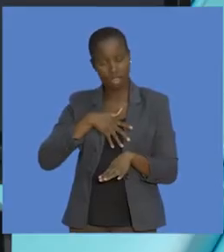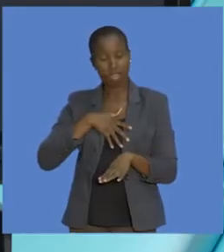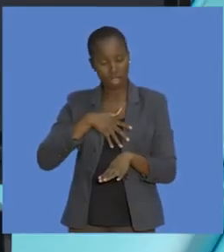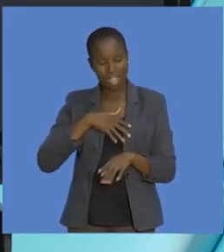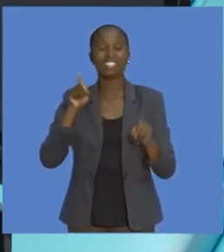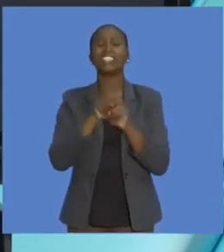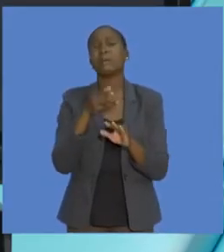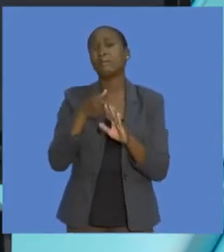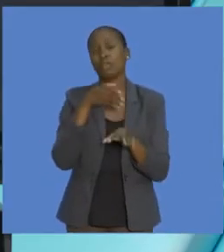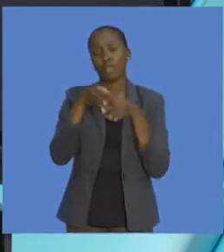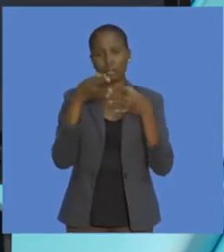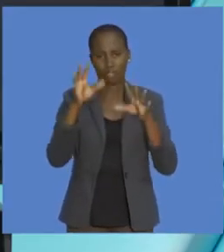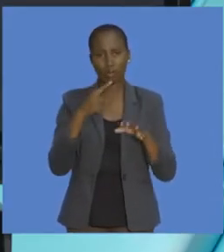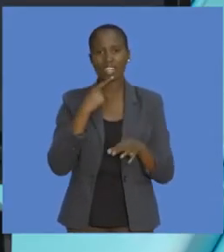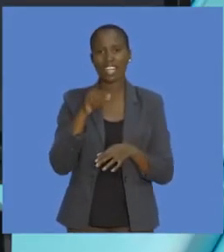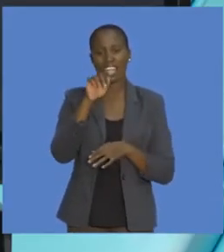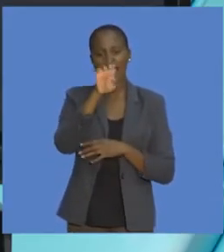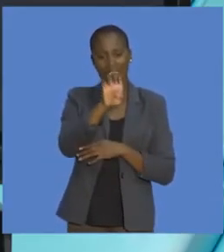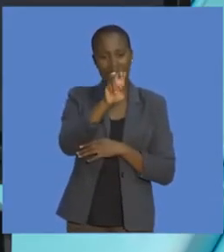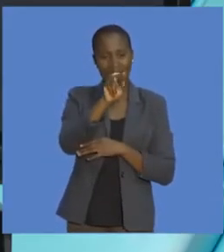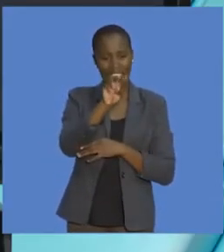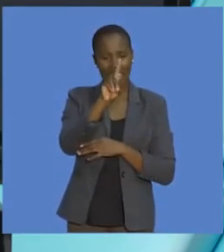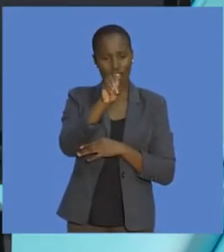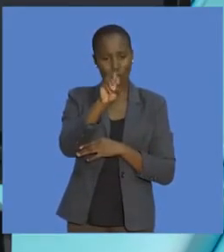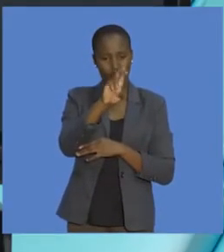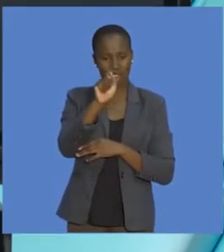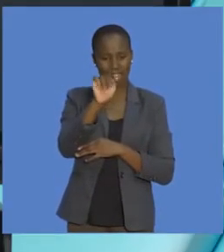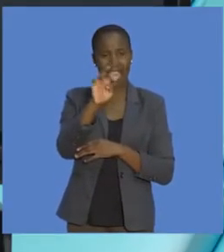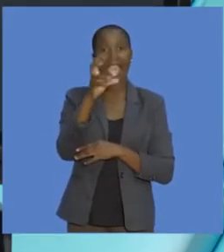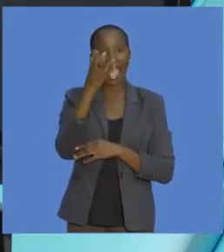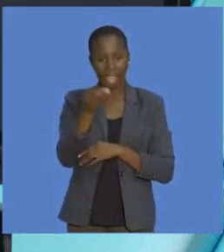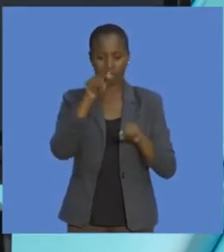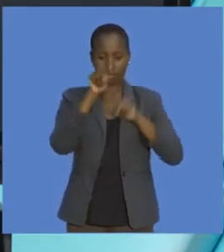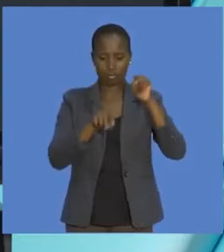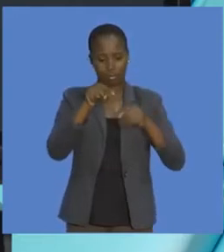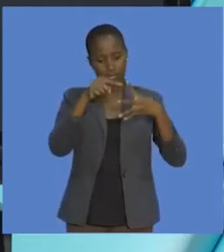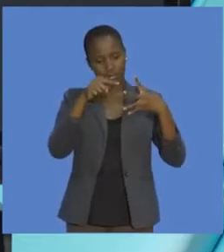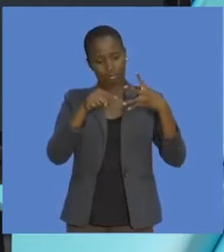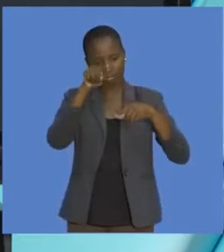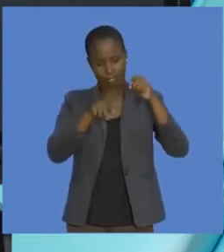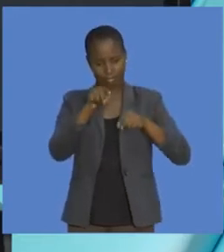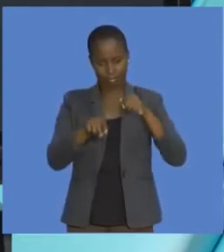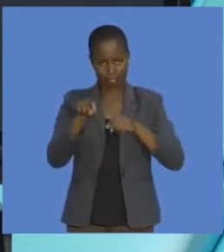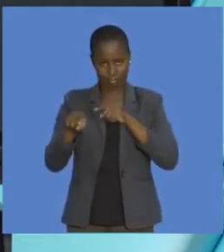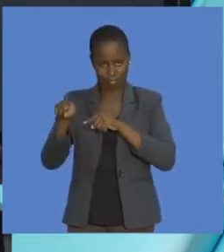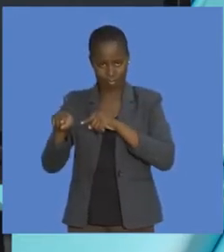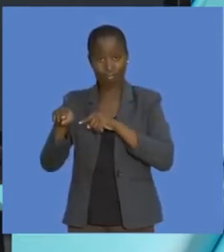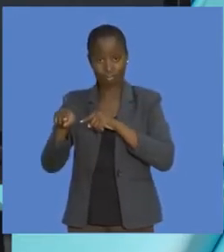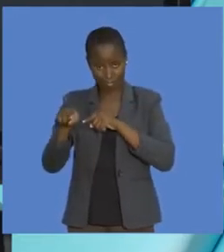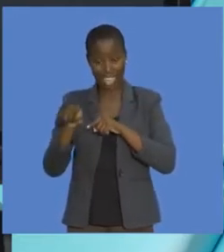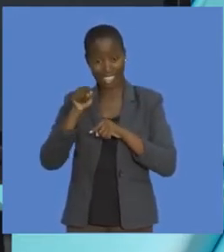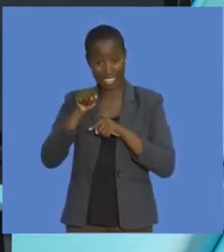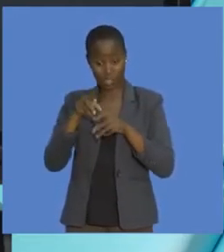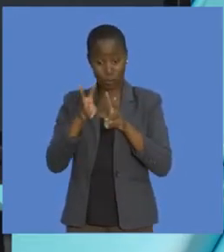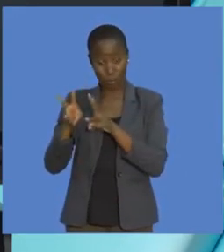the endocrine system is made up of various different endocrine glands, and these glands produce